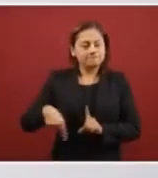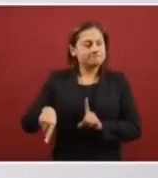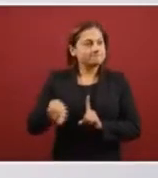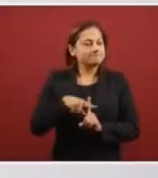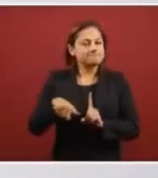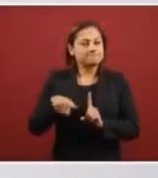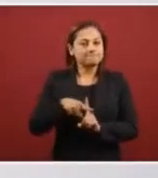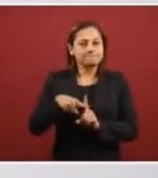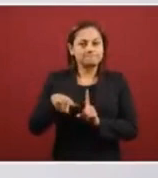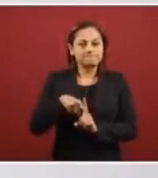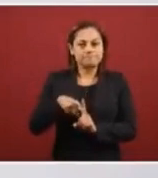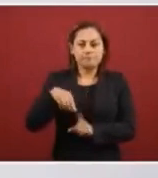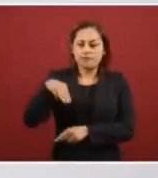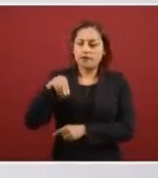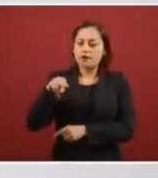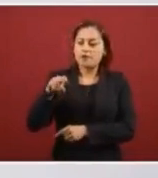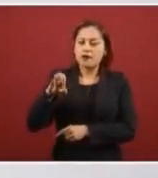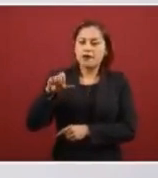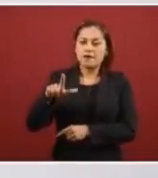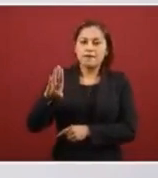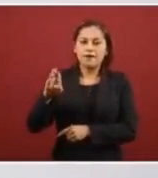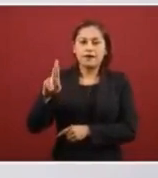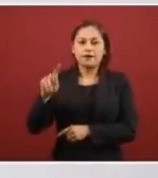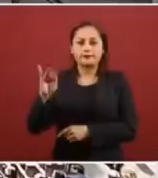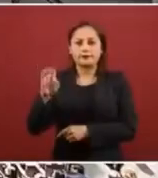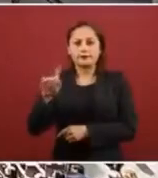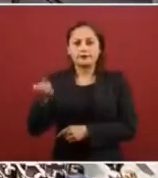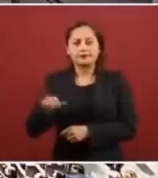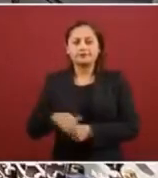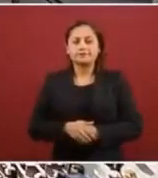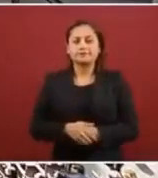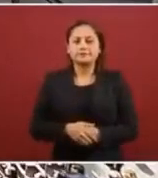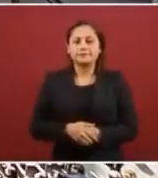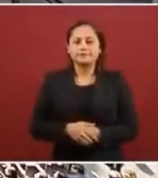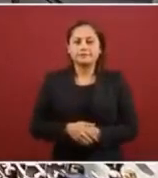positively of my manual Bartlett